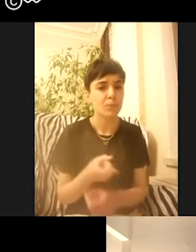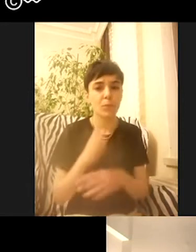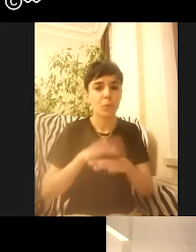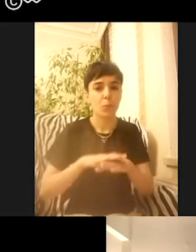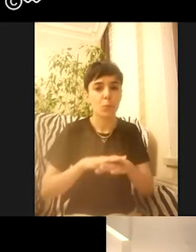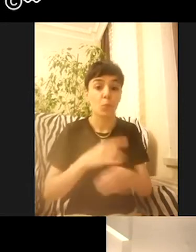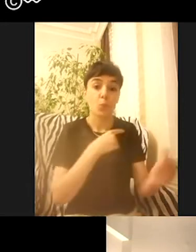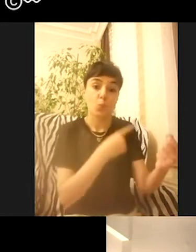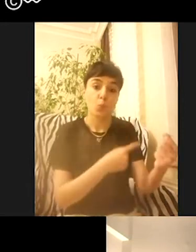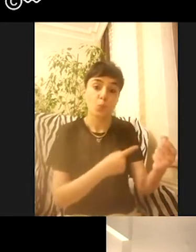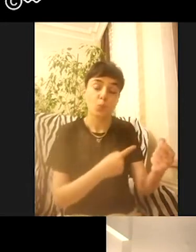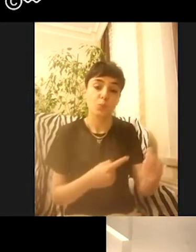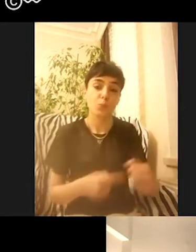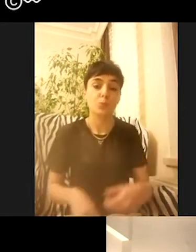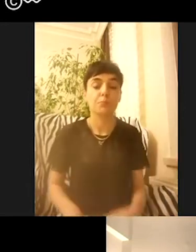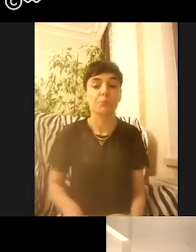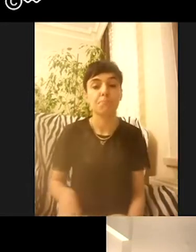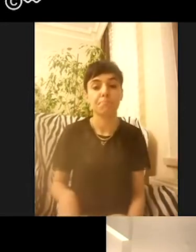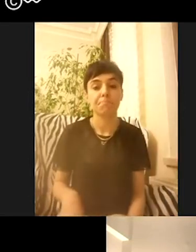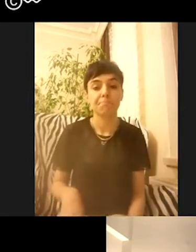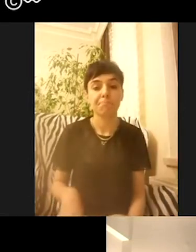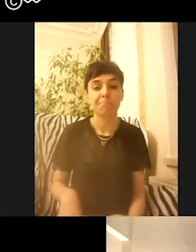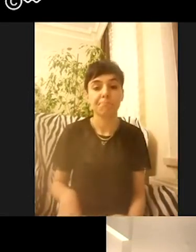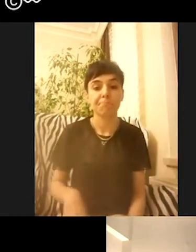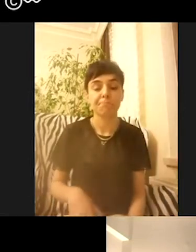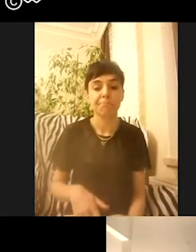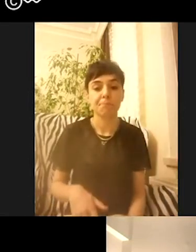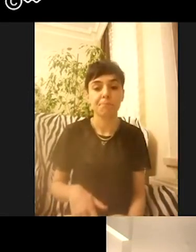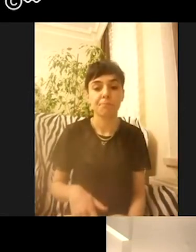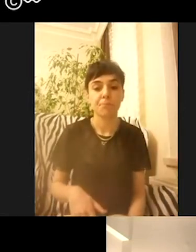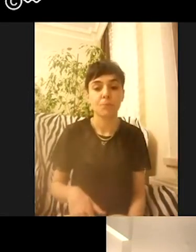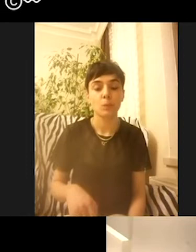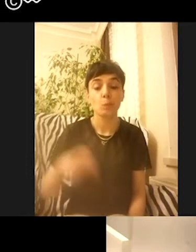this project, the strength of like people are coming together. There's so many people, artists, and